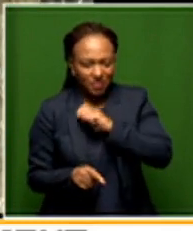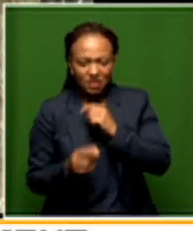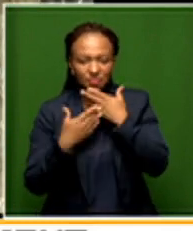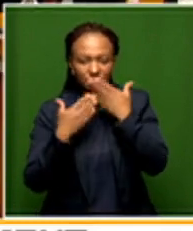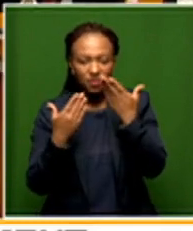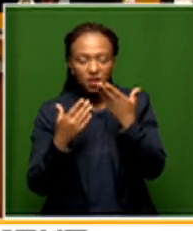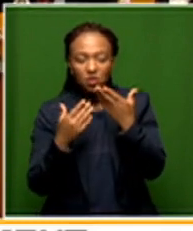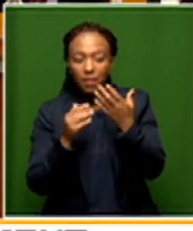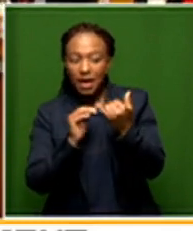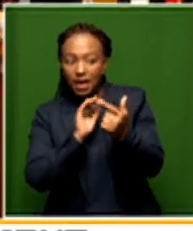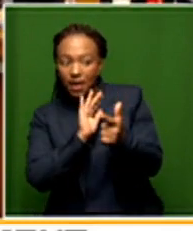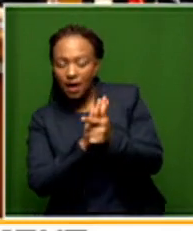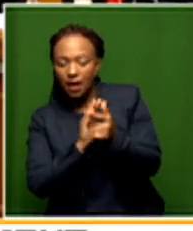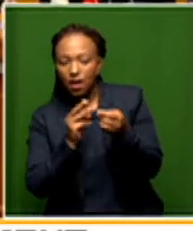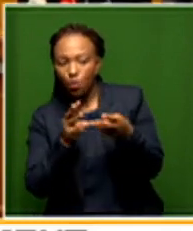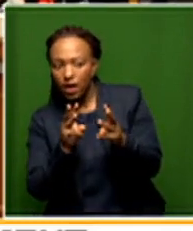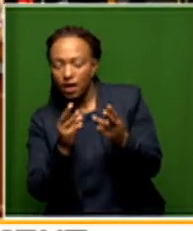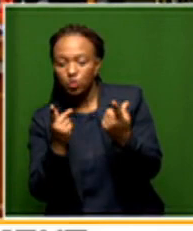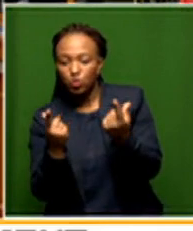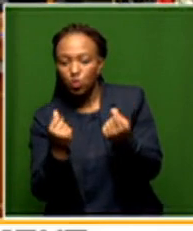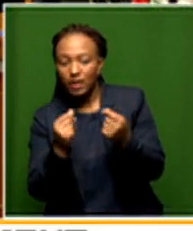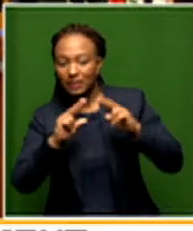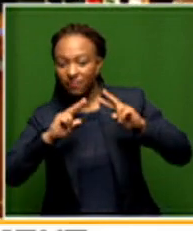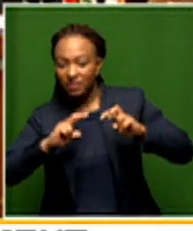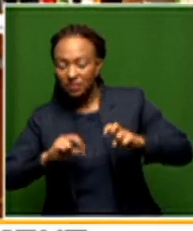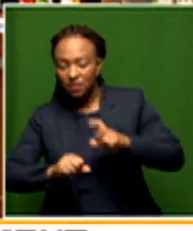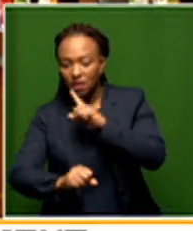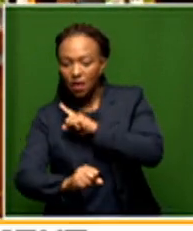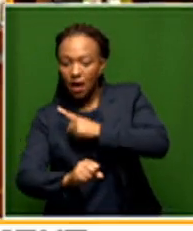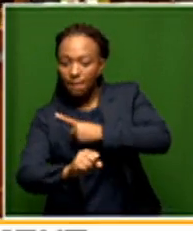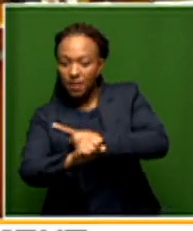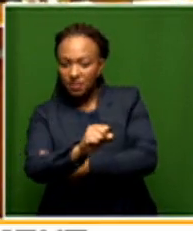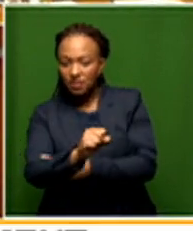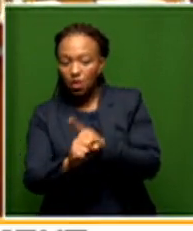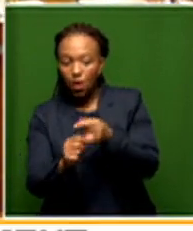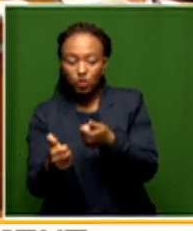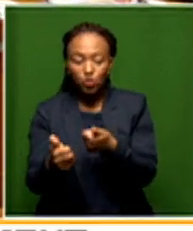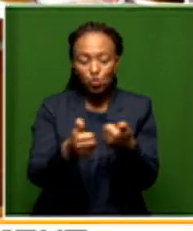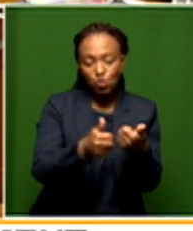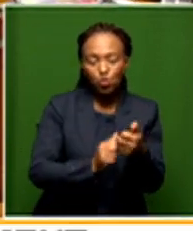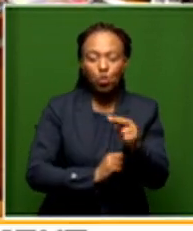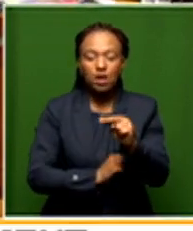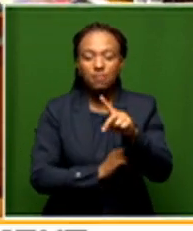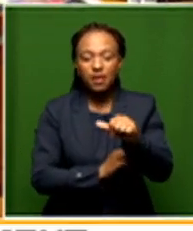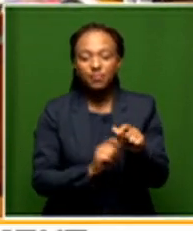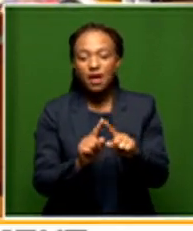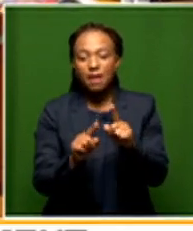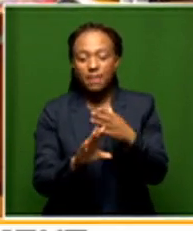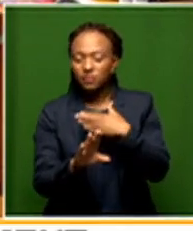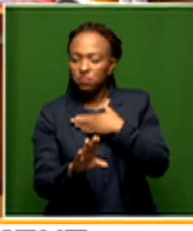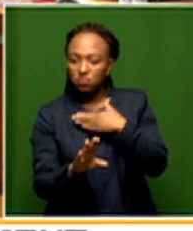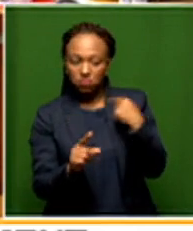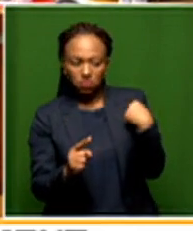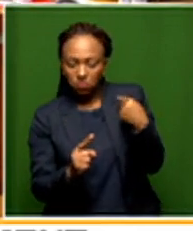possibly illegal way bringing investigative capacity back into the NPA when it hasn't had